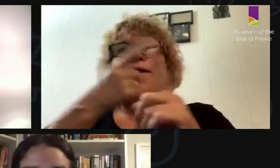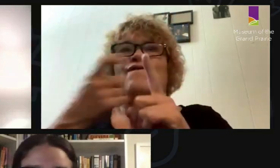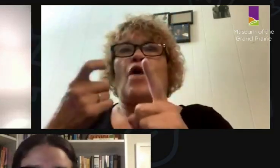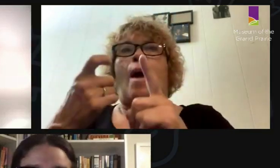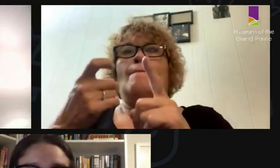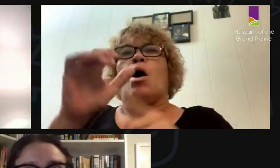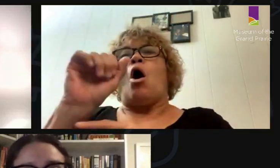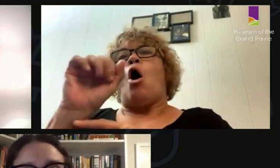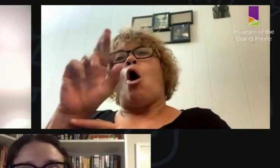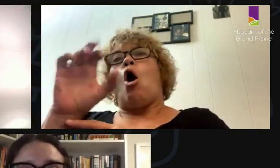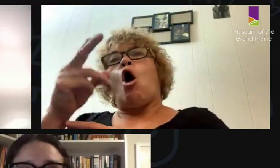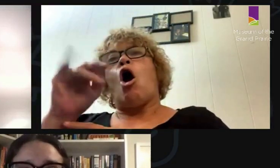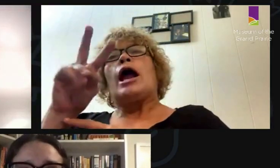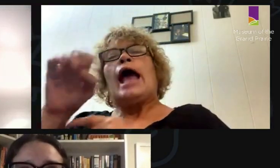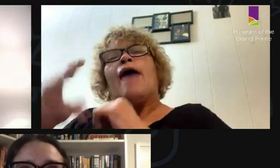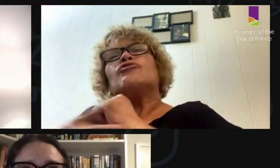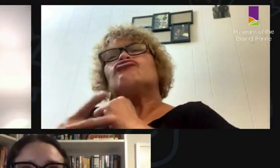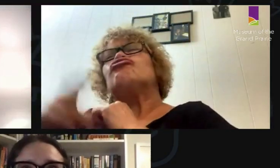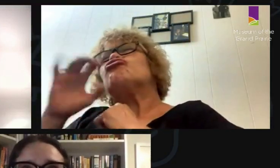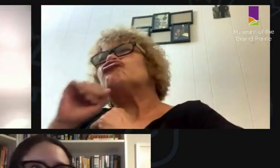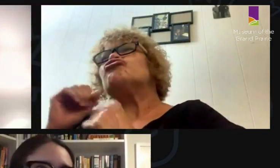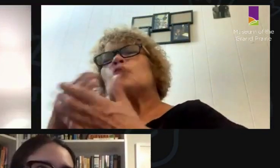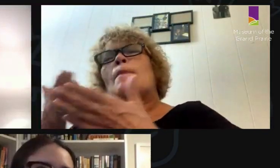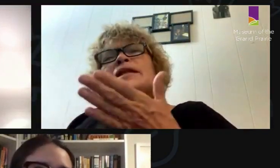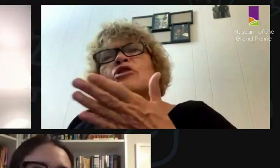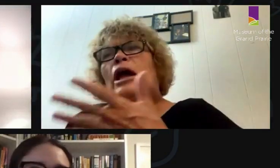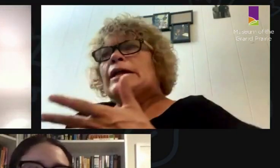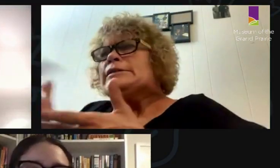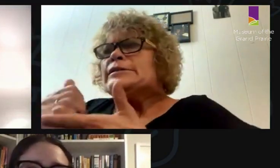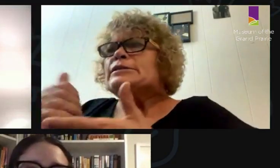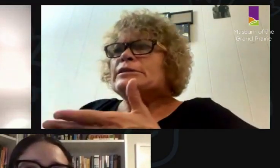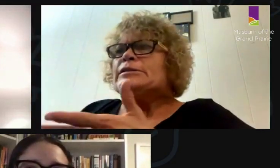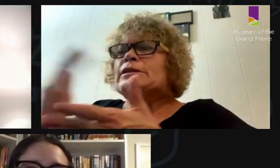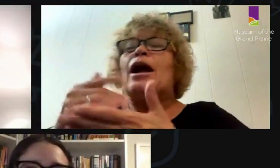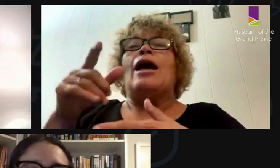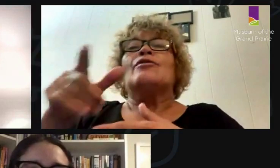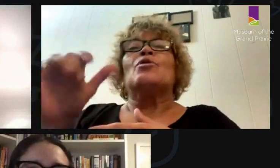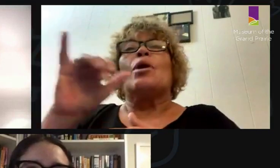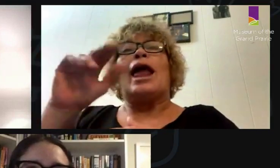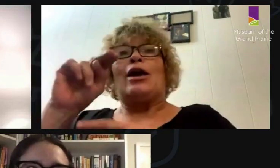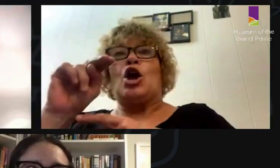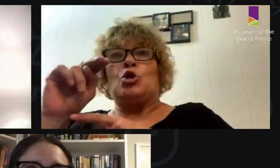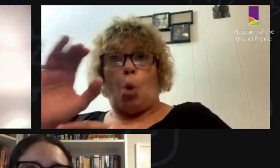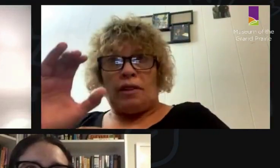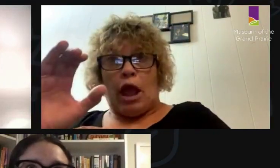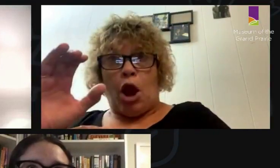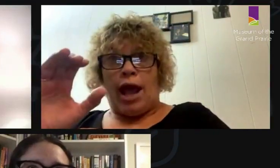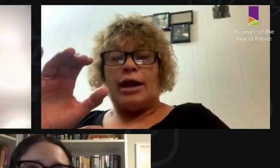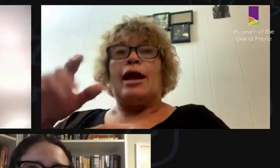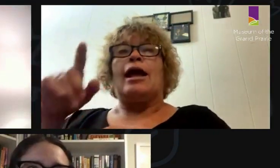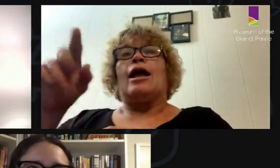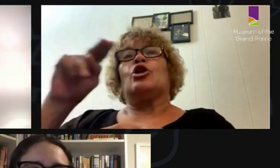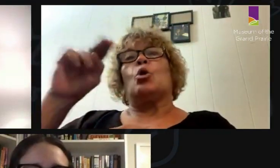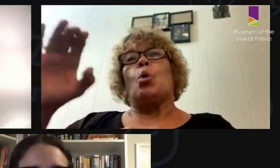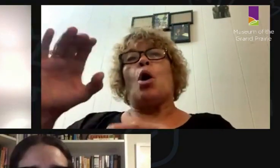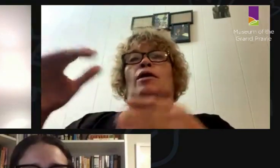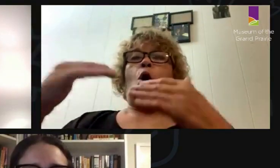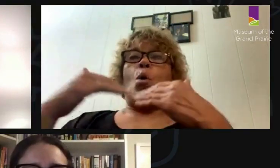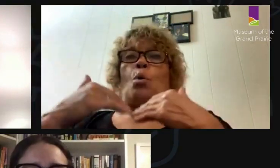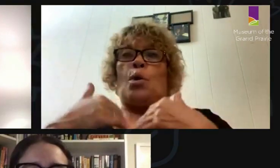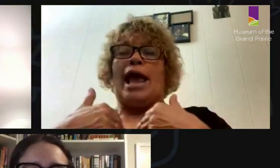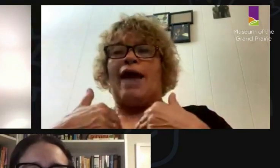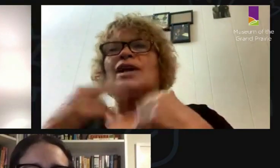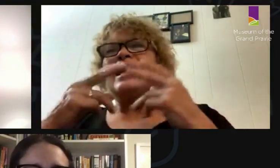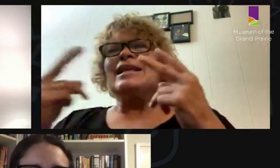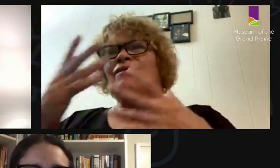often sterilization requests, but sometimes, like in the case of North Carolina, what we have are North Carolina is